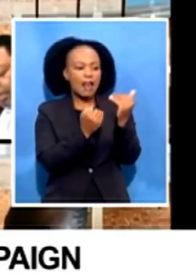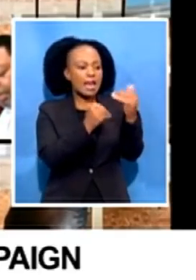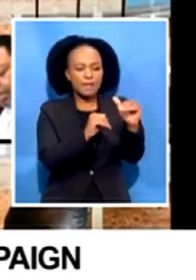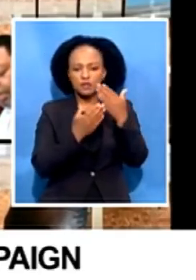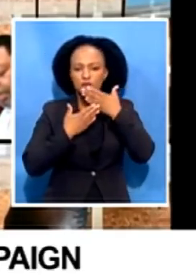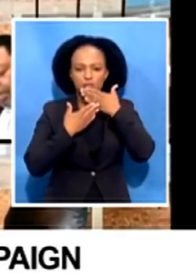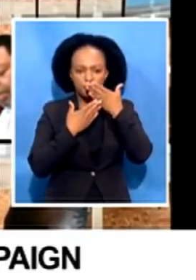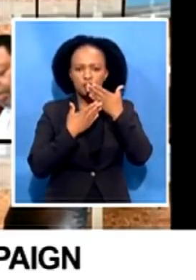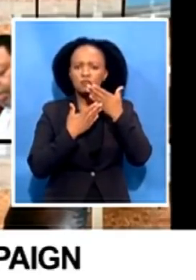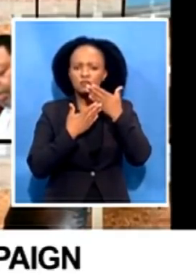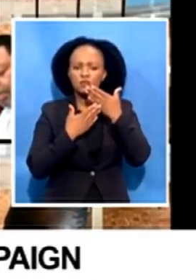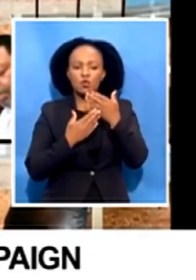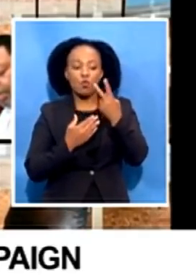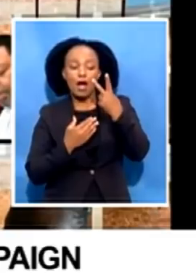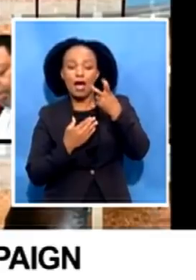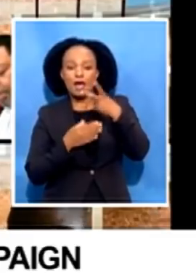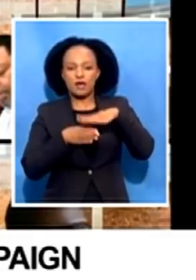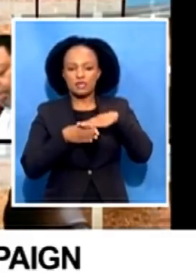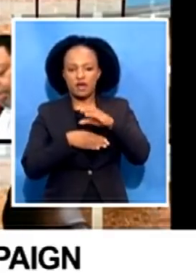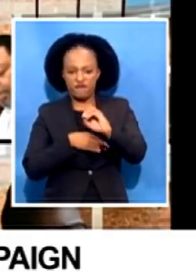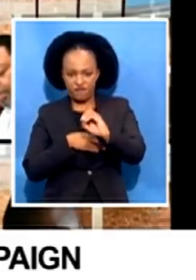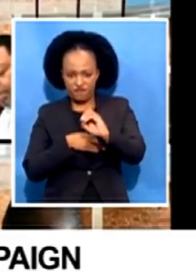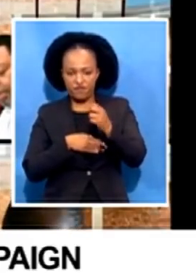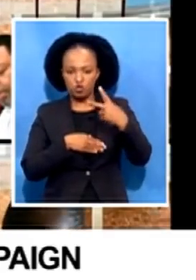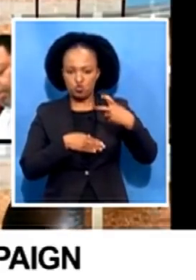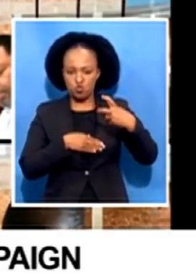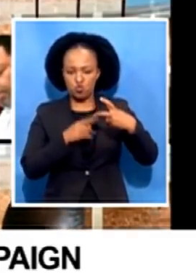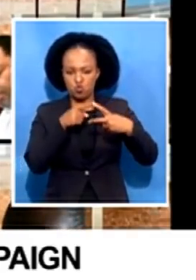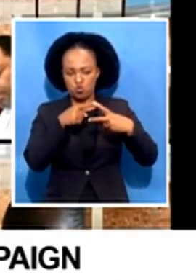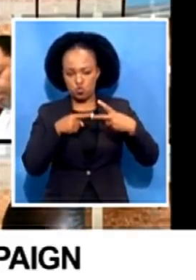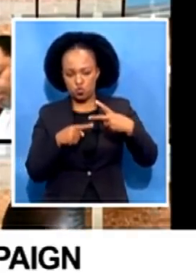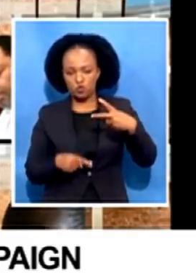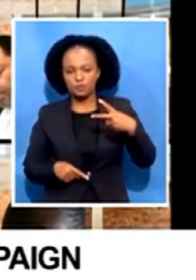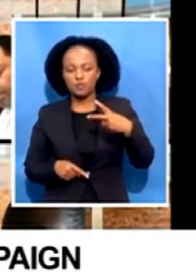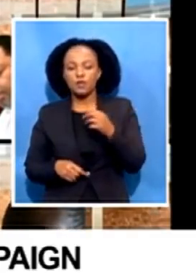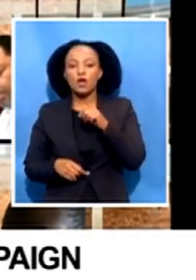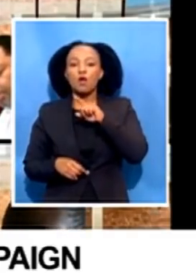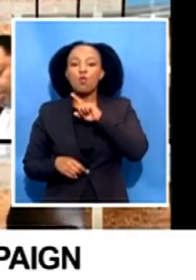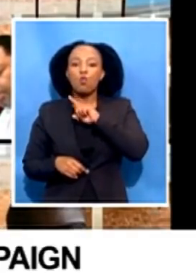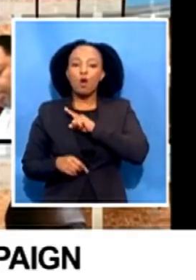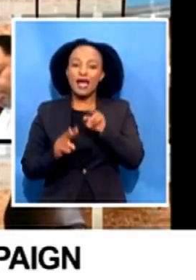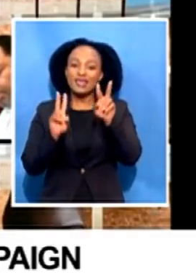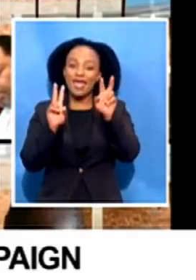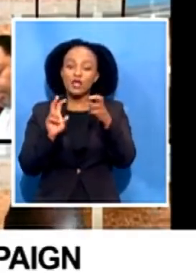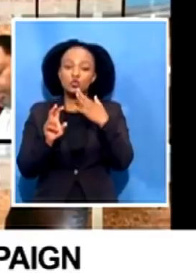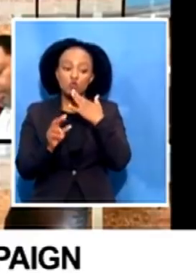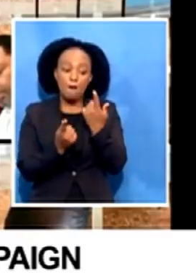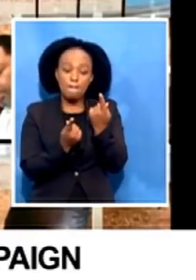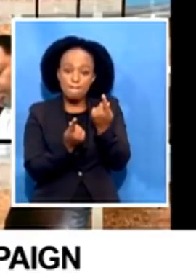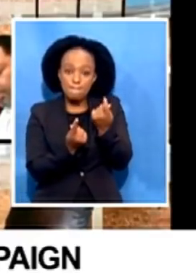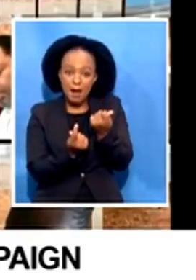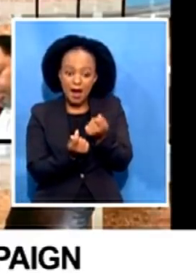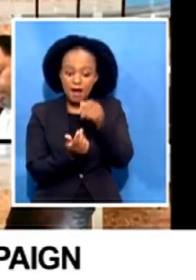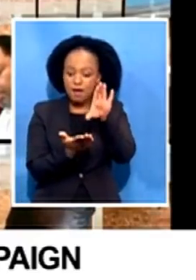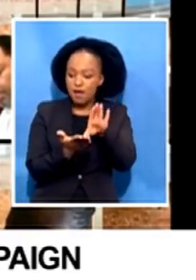later. It says the issues of the donations of money, millions of rands, into the deputy